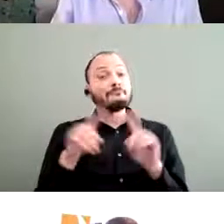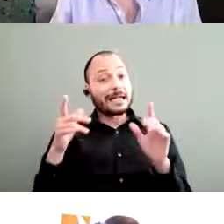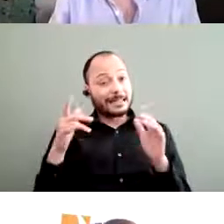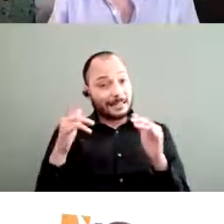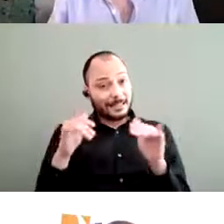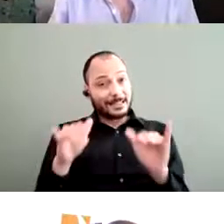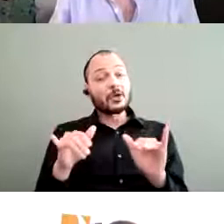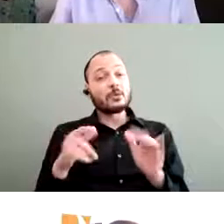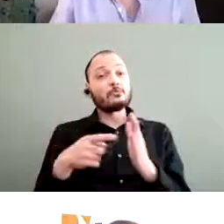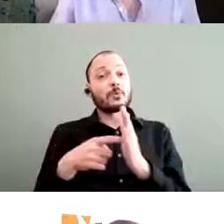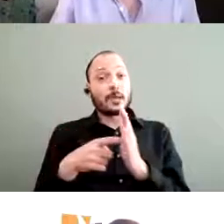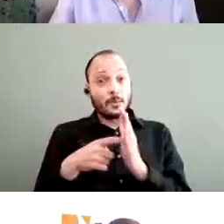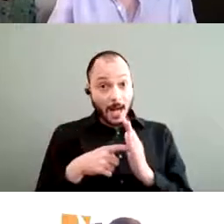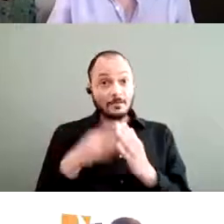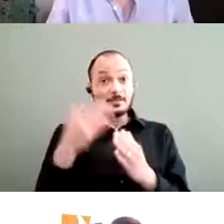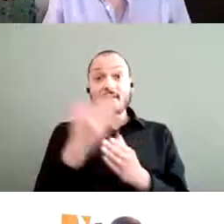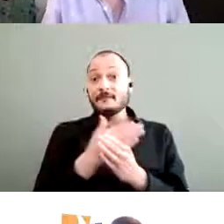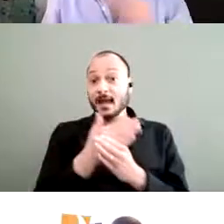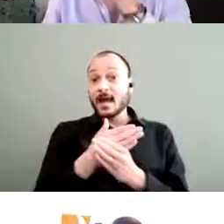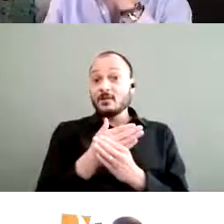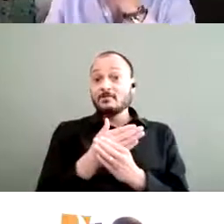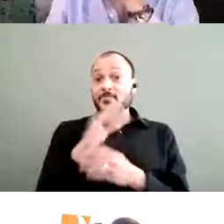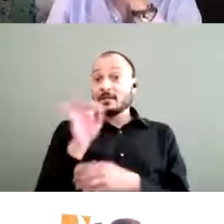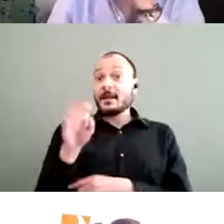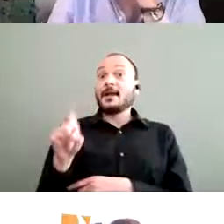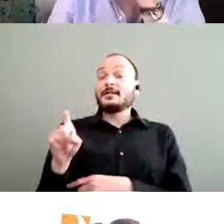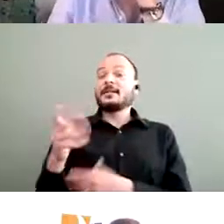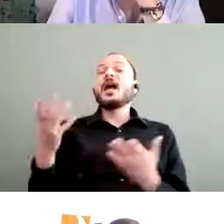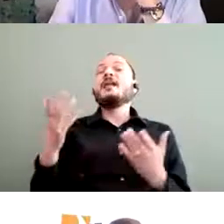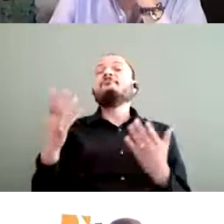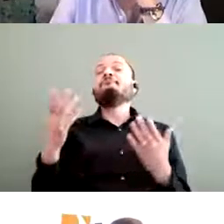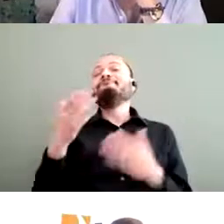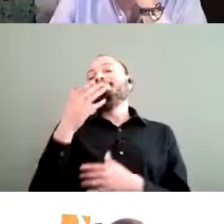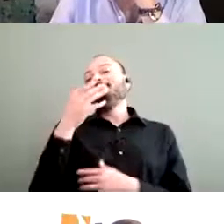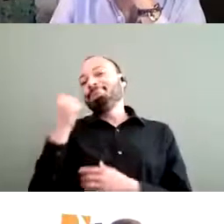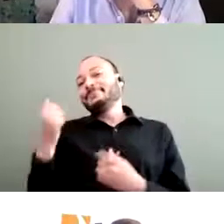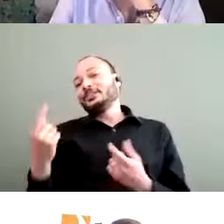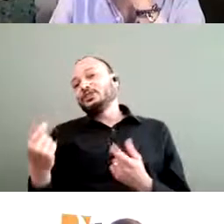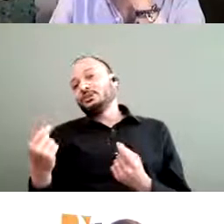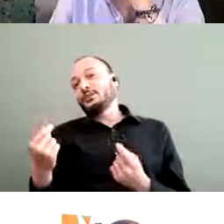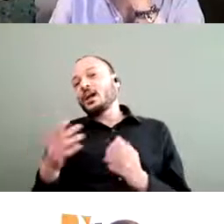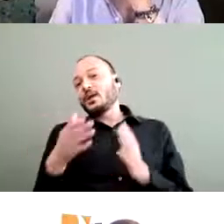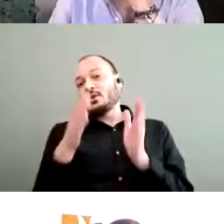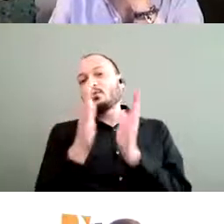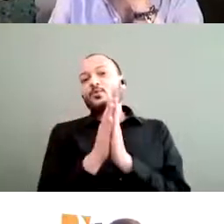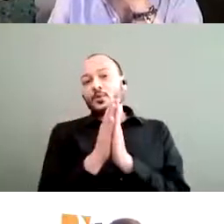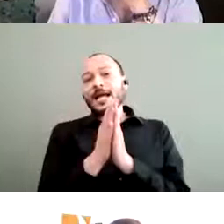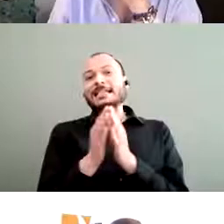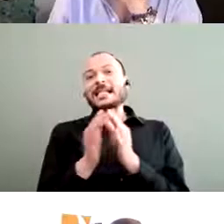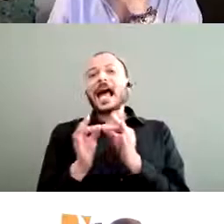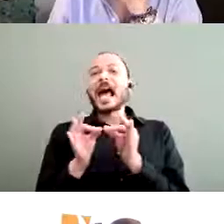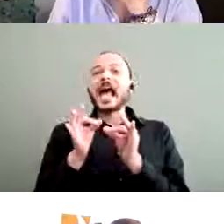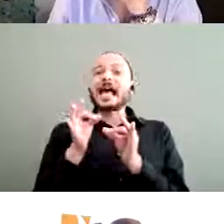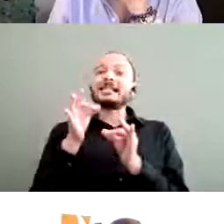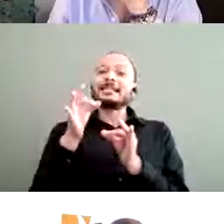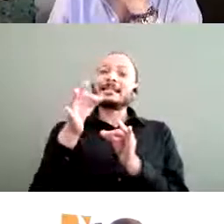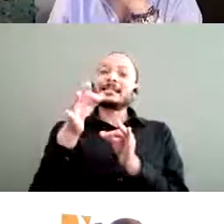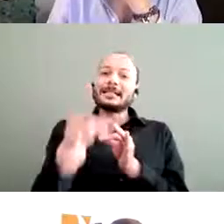are required to file a return, the best thing to do is to request an extension, which you can